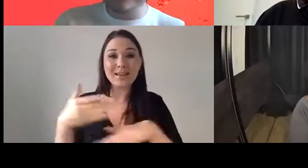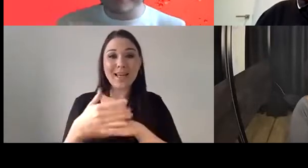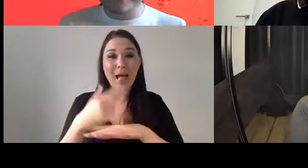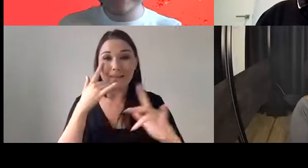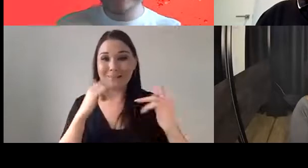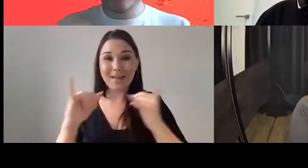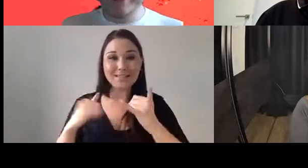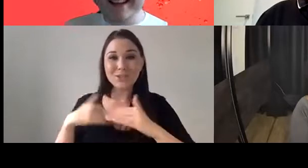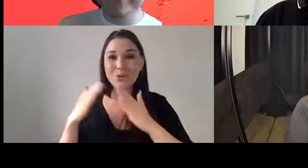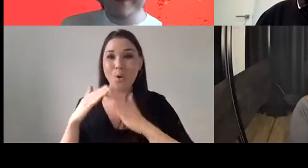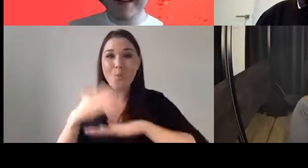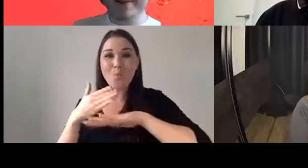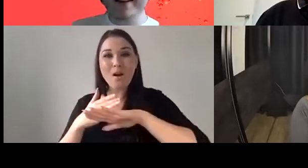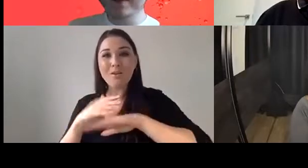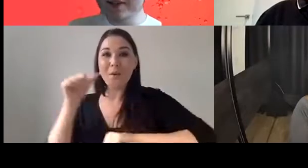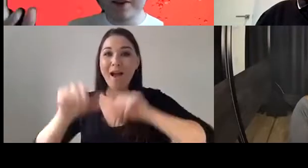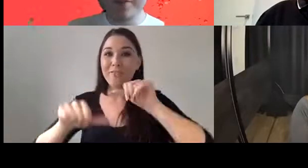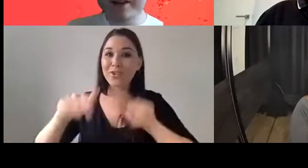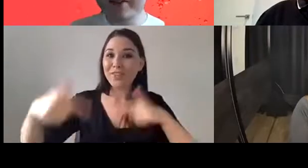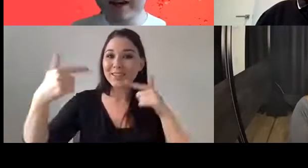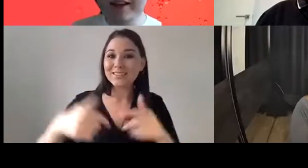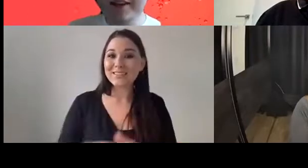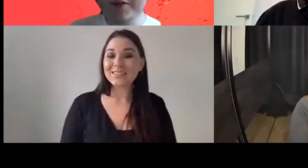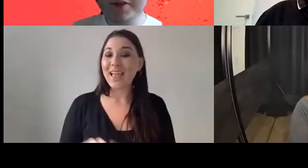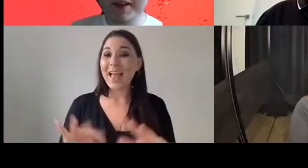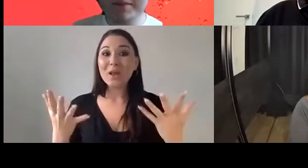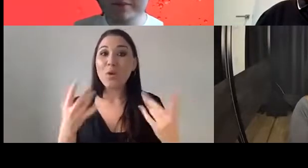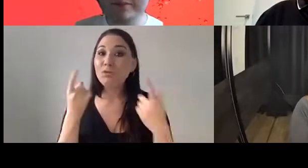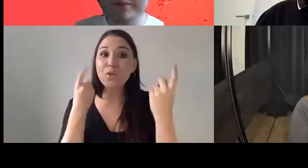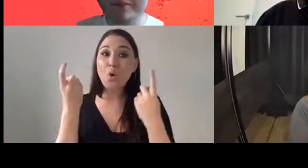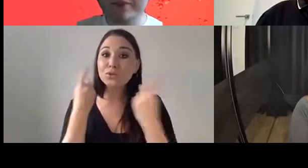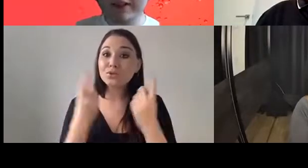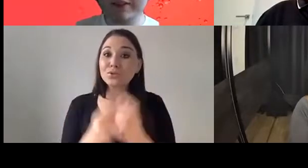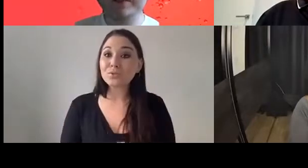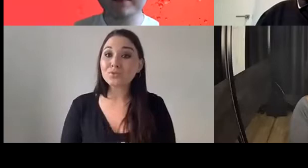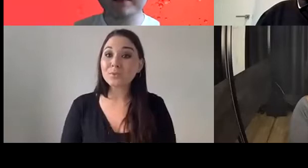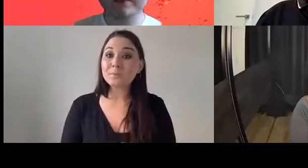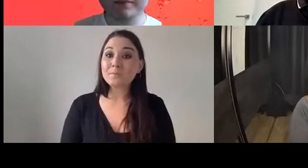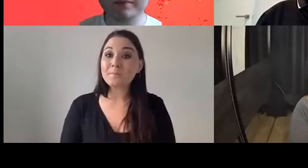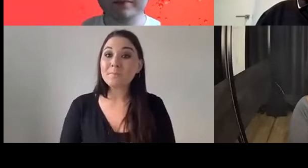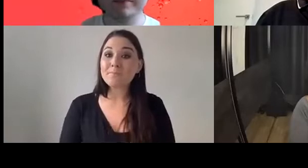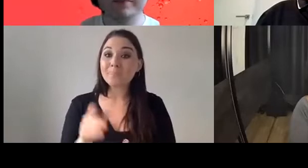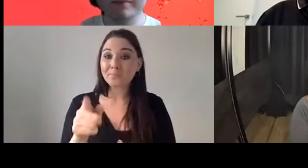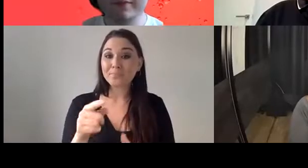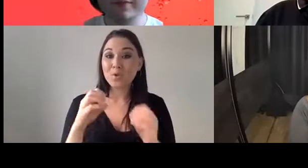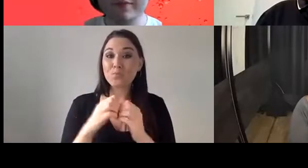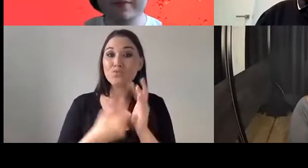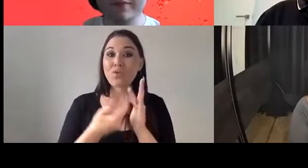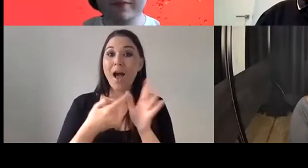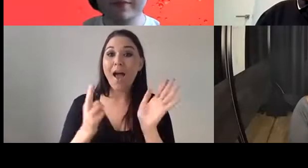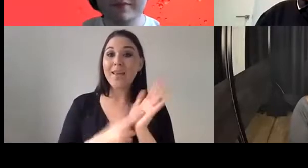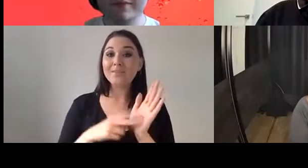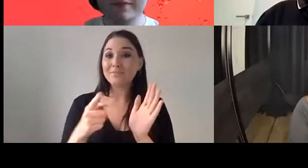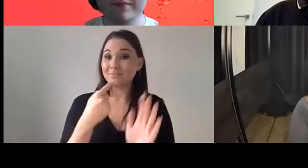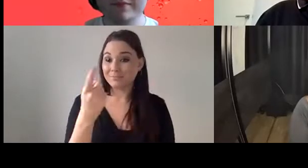homework for after this. But was there anybody else that had any thoughts on that? No, I was just going to agree with